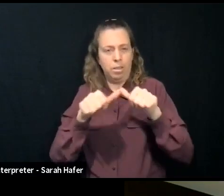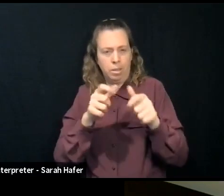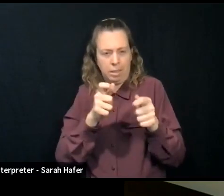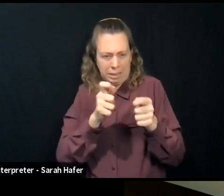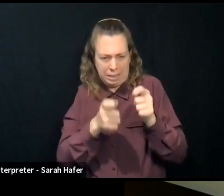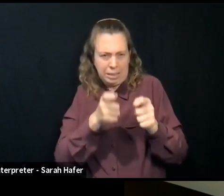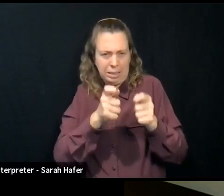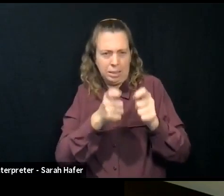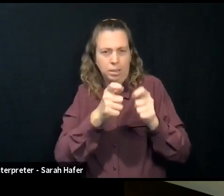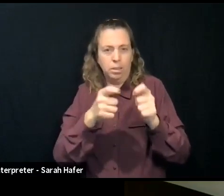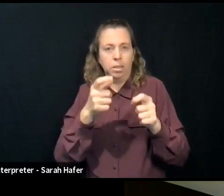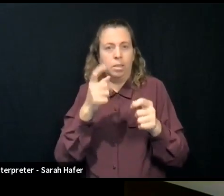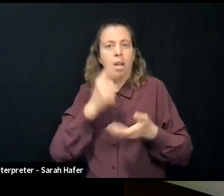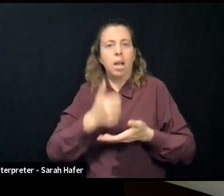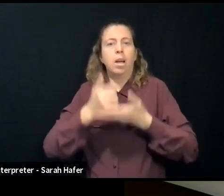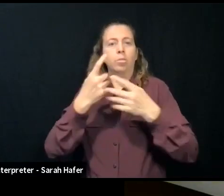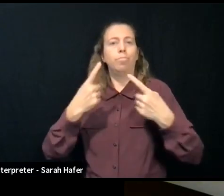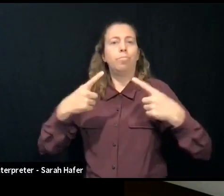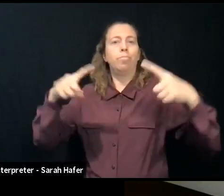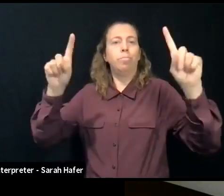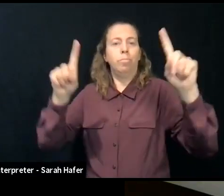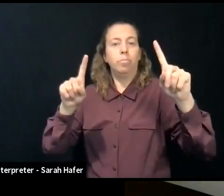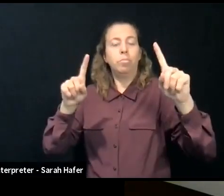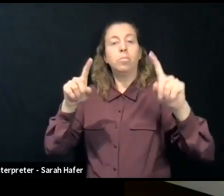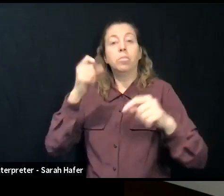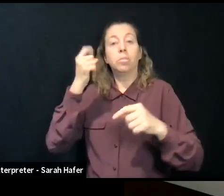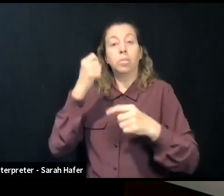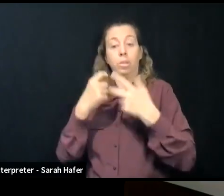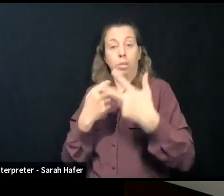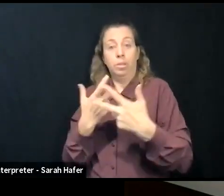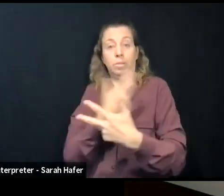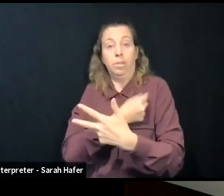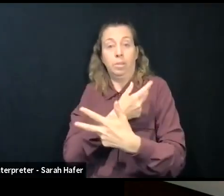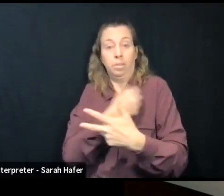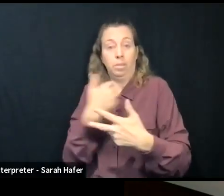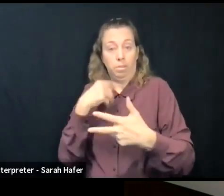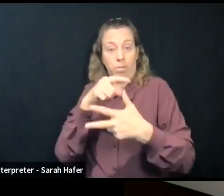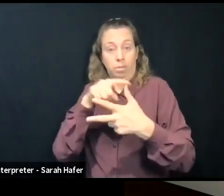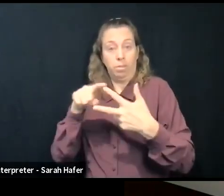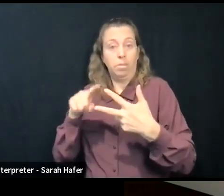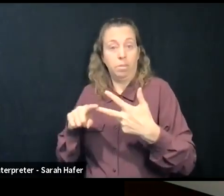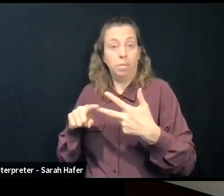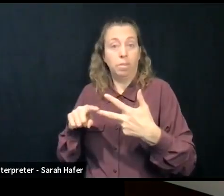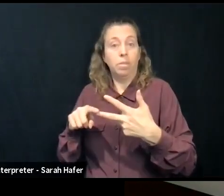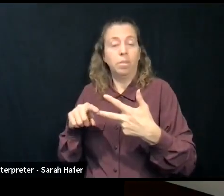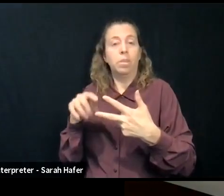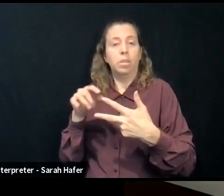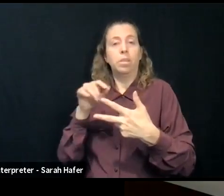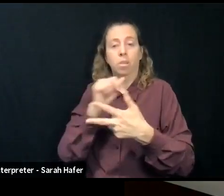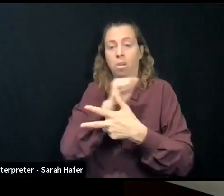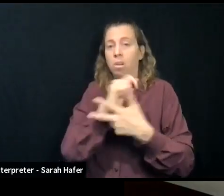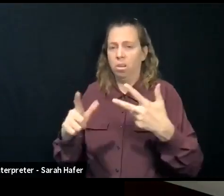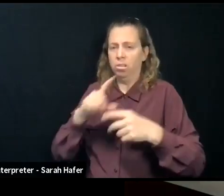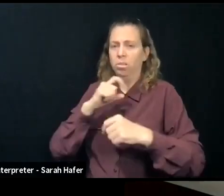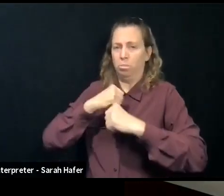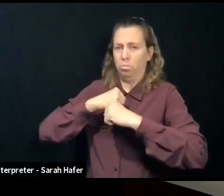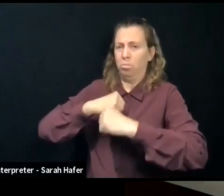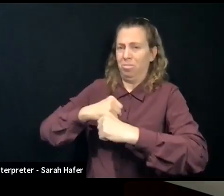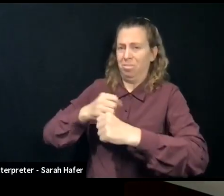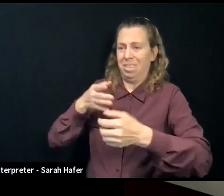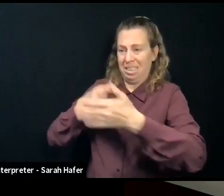all three of the vaccines approved in the US are all effective against the variants. They all provide substantial protection against the